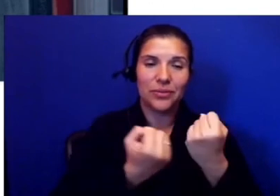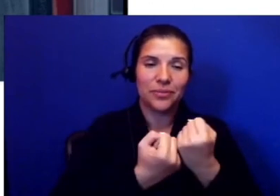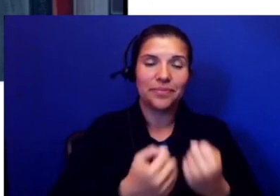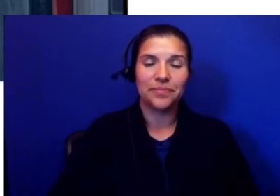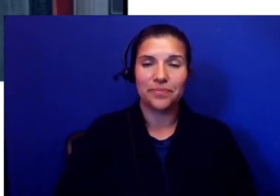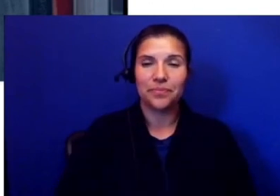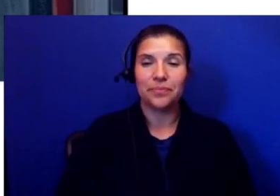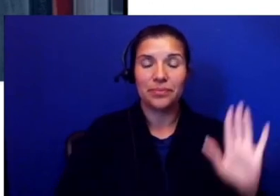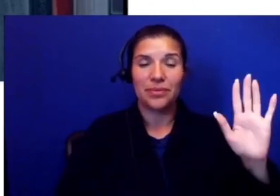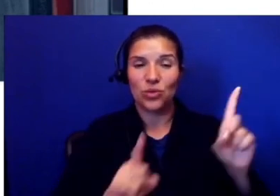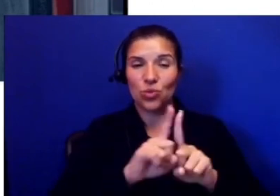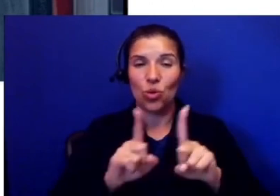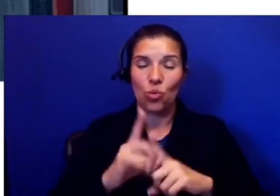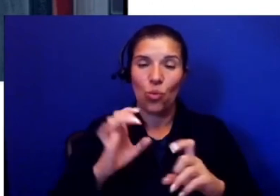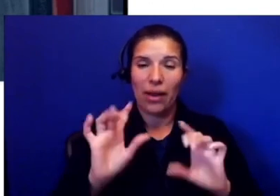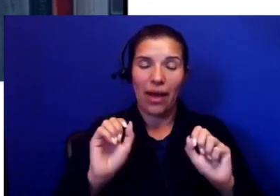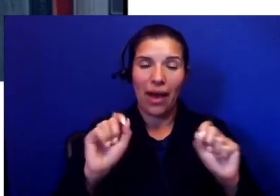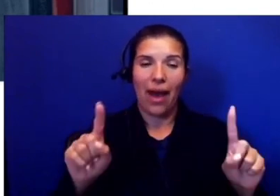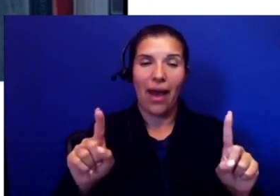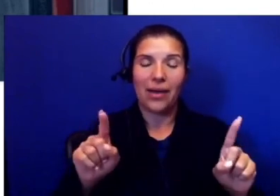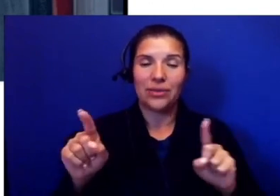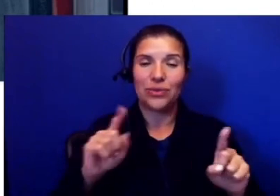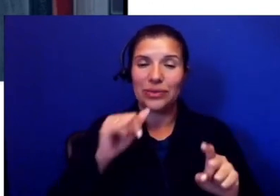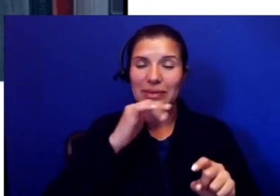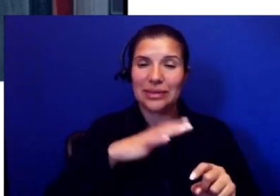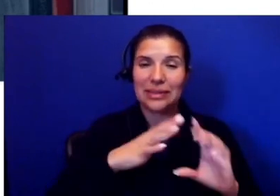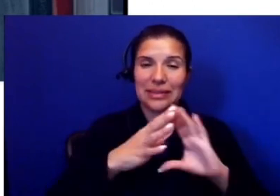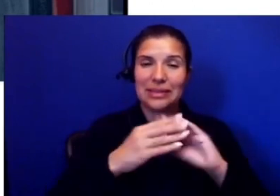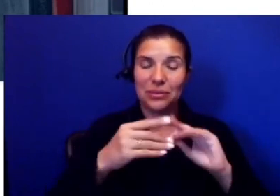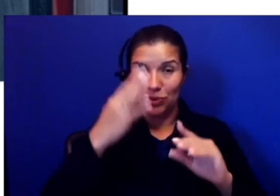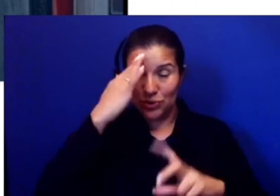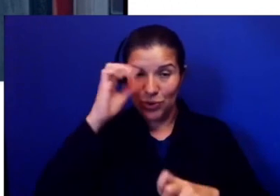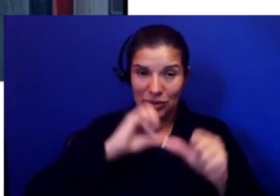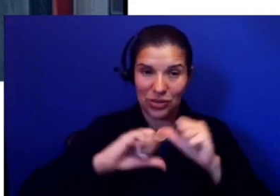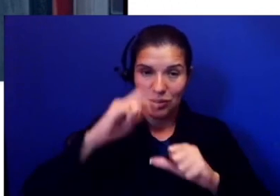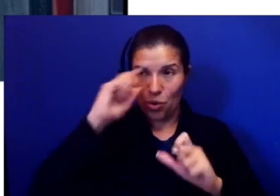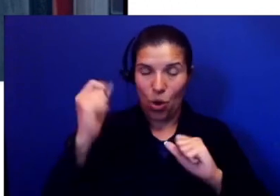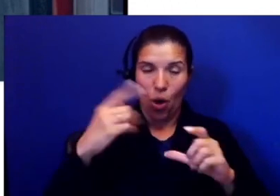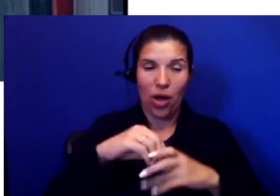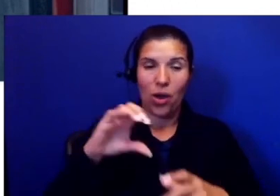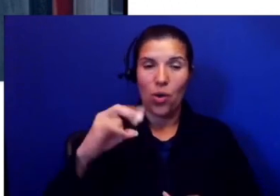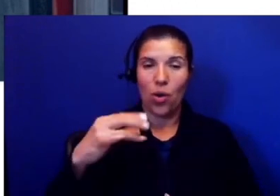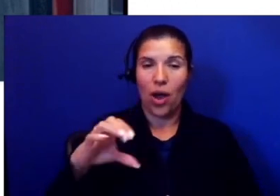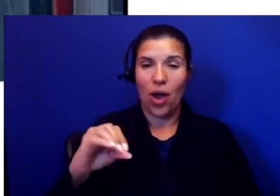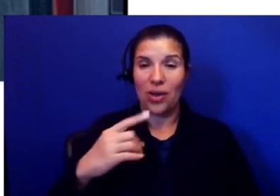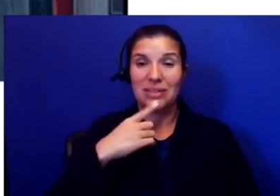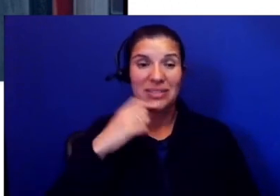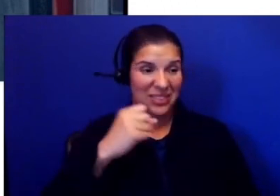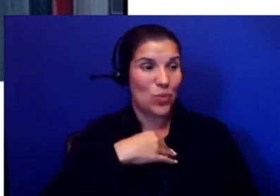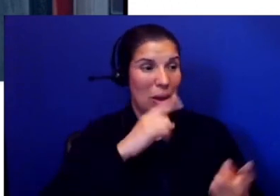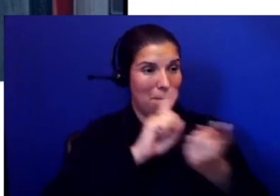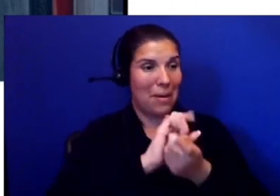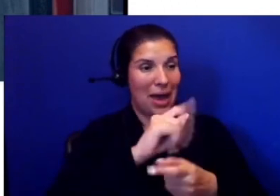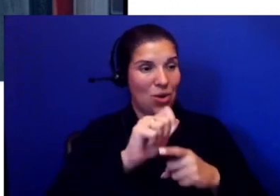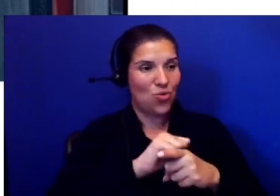then when I asked these two ladies to speak, and I asked, do they know each other? Because we're all in Ohio, and they both like, yes, we met at training. I'm